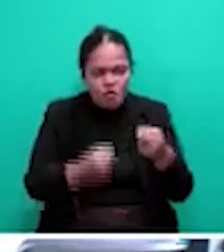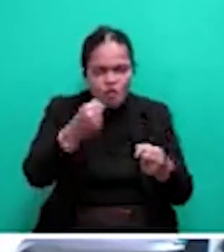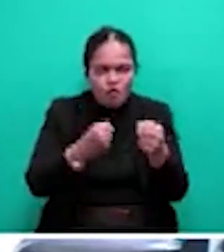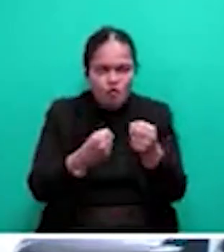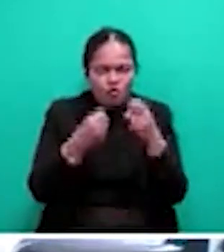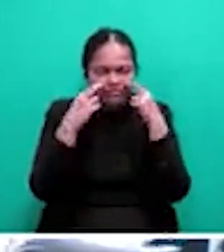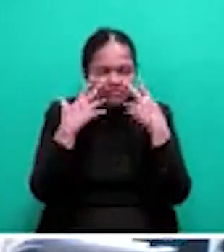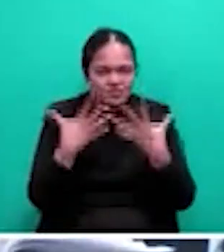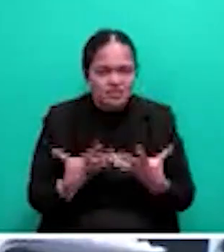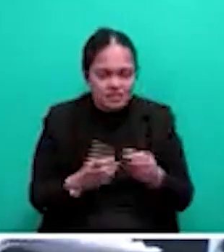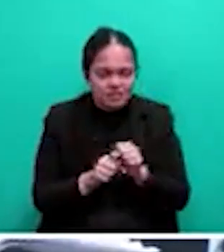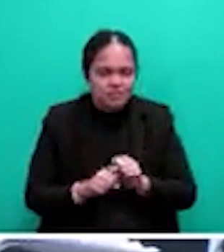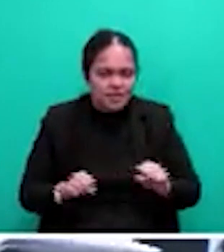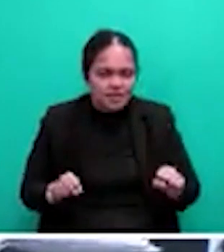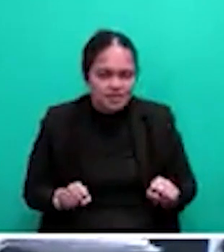space.